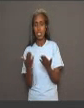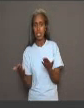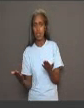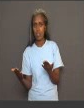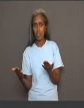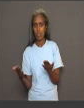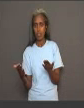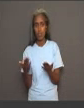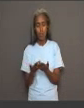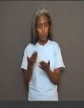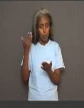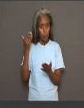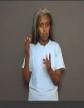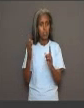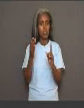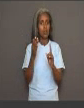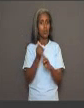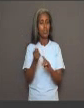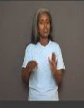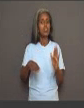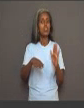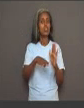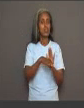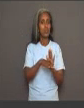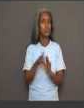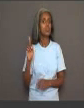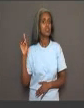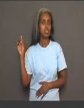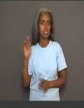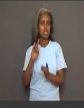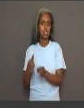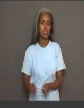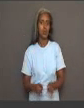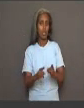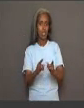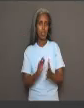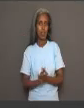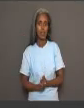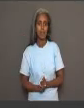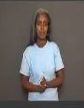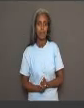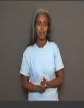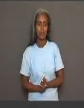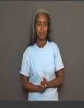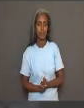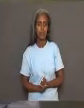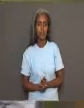first event has already occurred, is denoted this way.